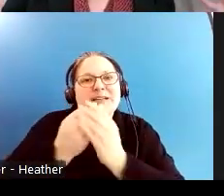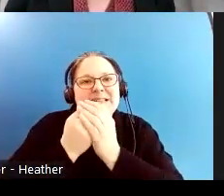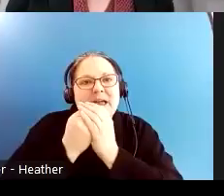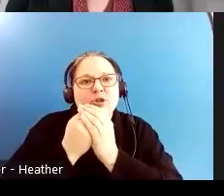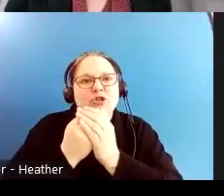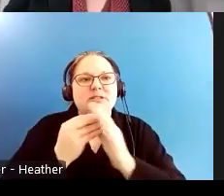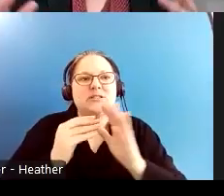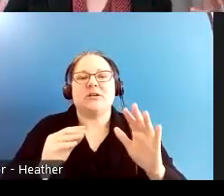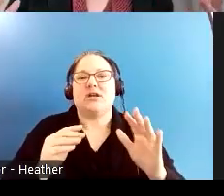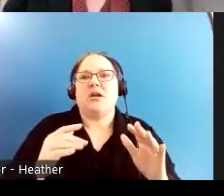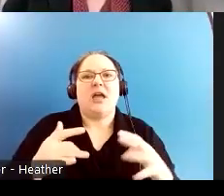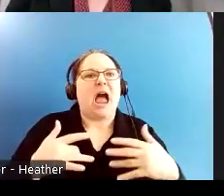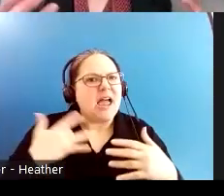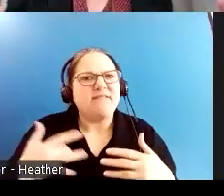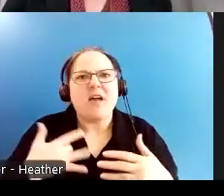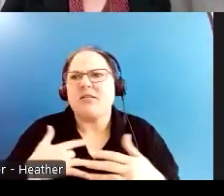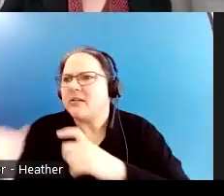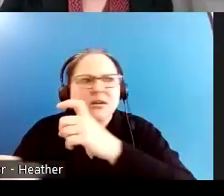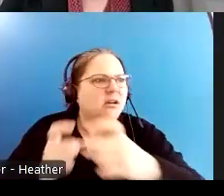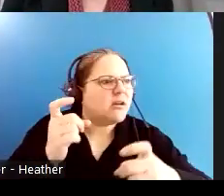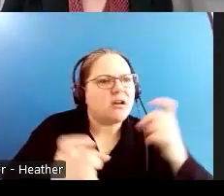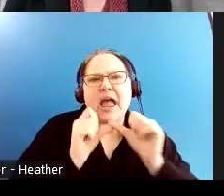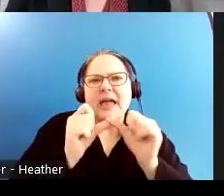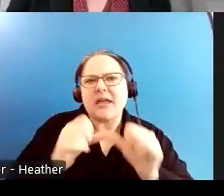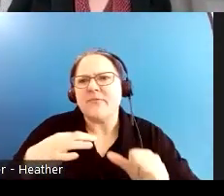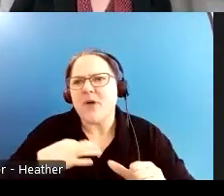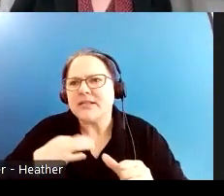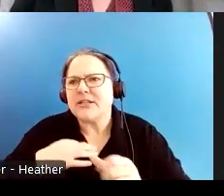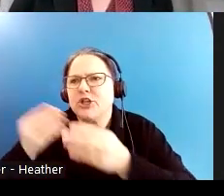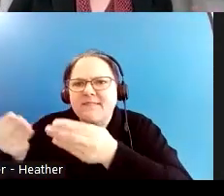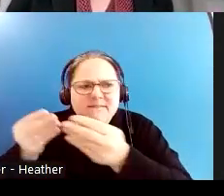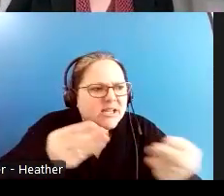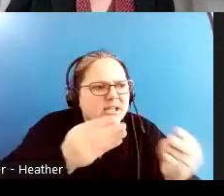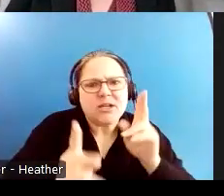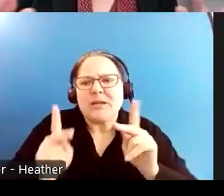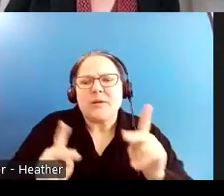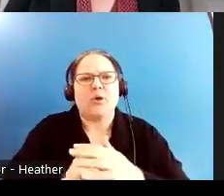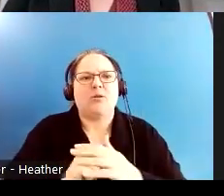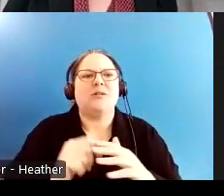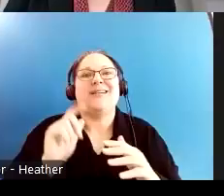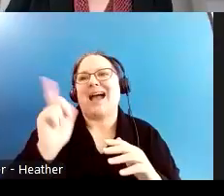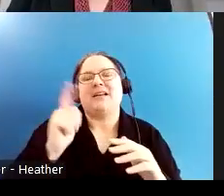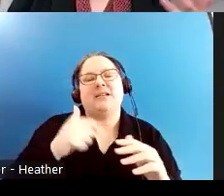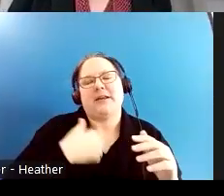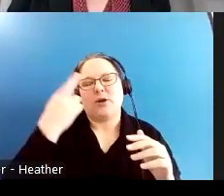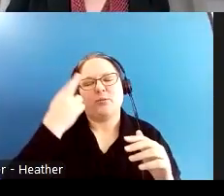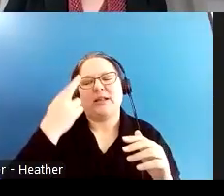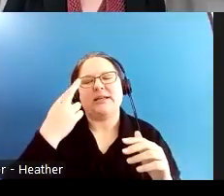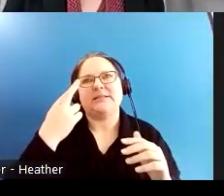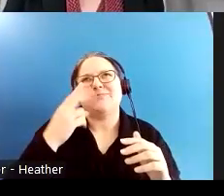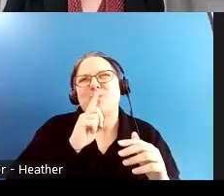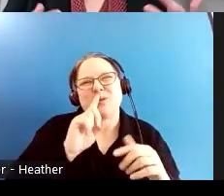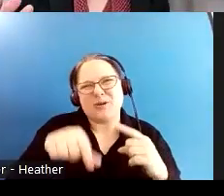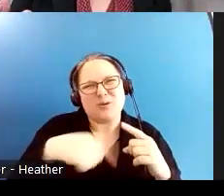wow, we're making a difference. We're volunteering, we're like, feeding people. And I, of course, like later realized that it wasn't really about the soup